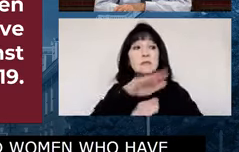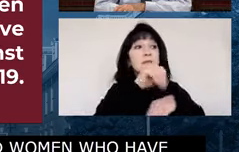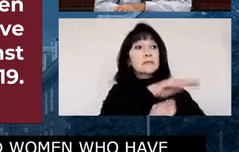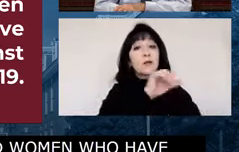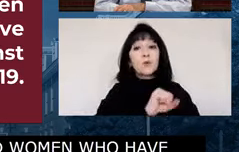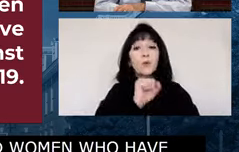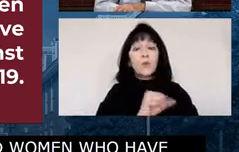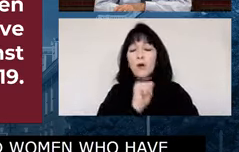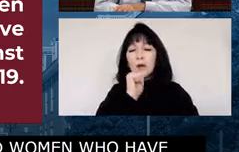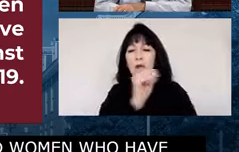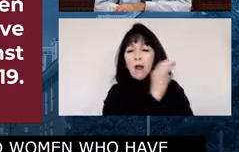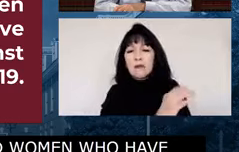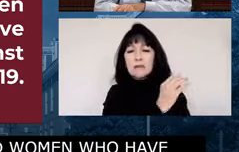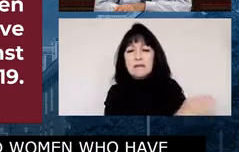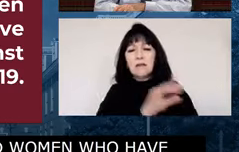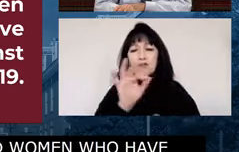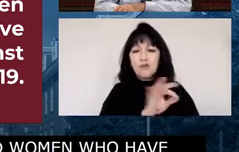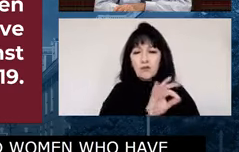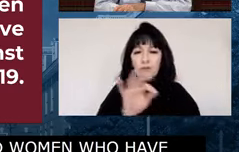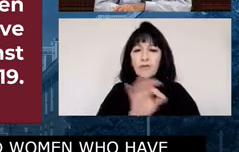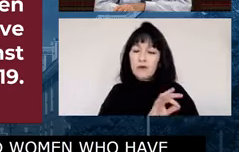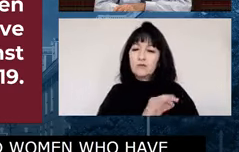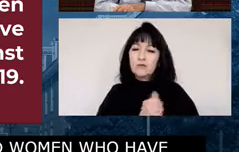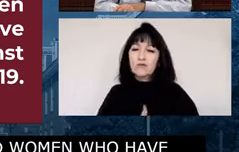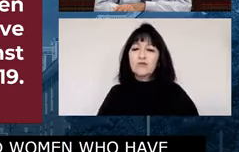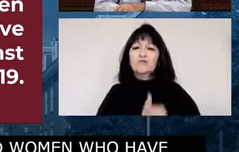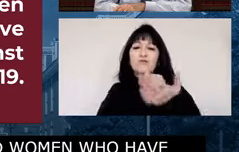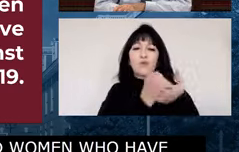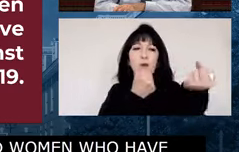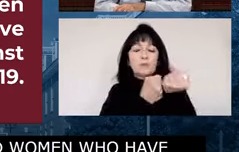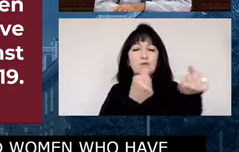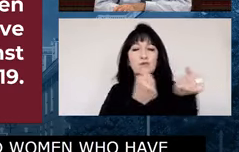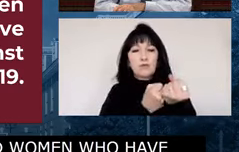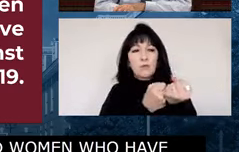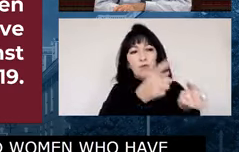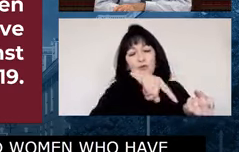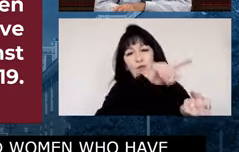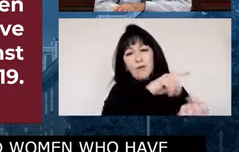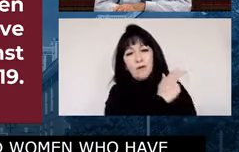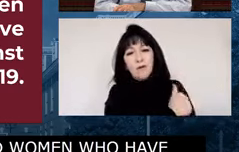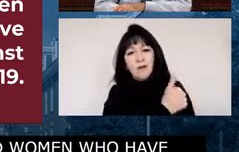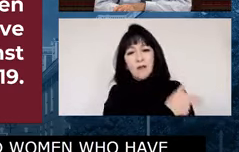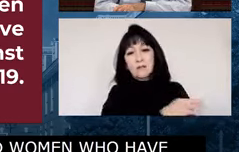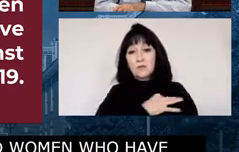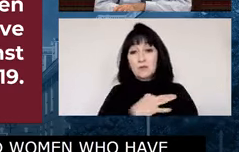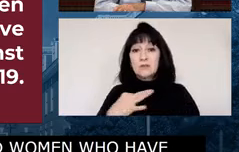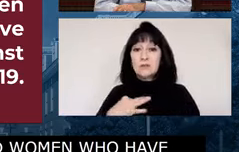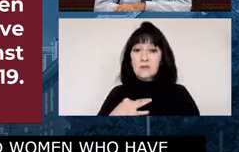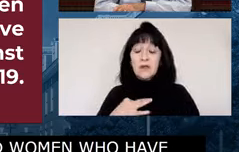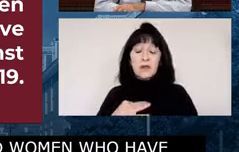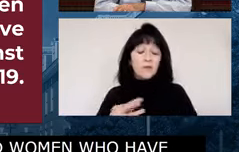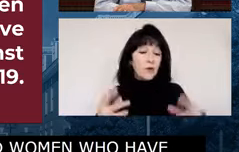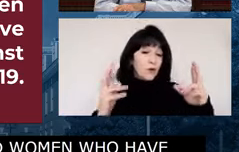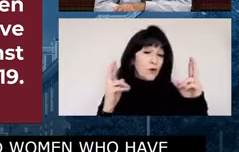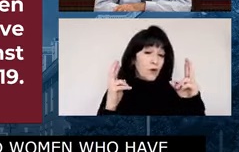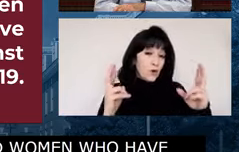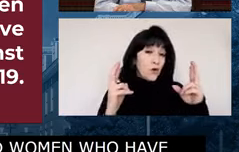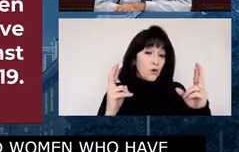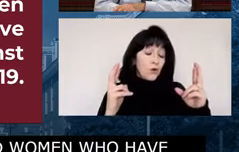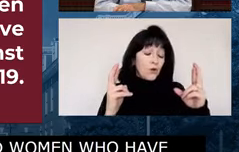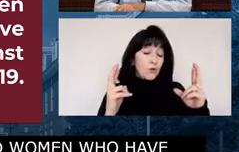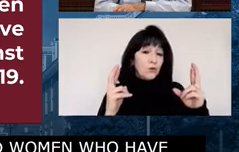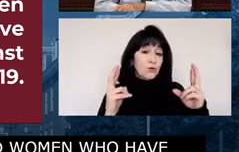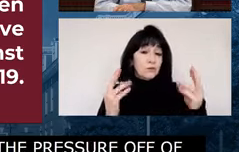help to take the pressure off the hospitals. And it looks like hopefully we're over the hump here. We need to